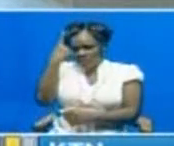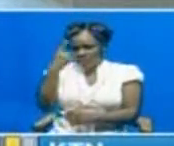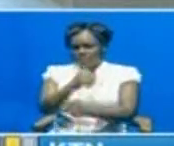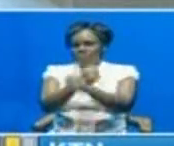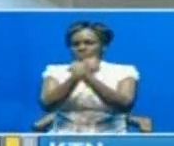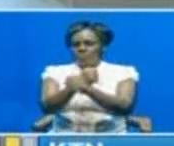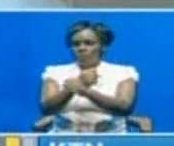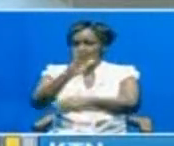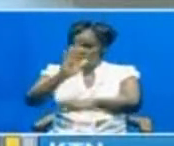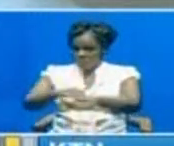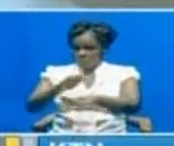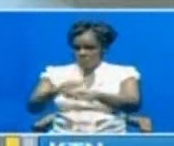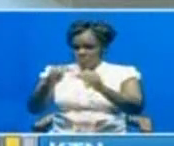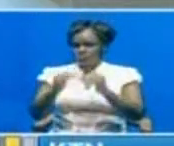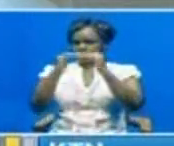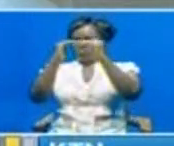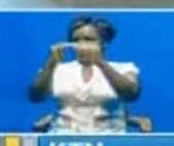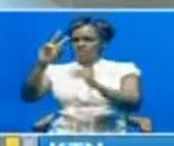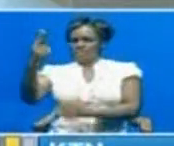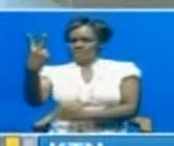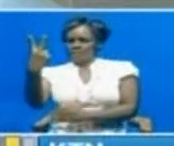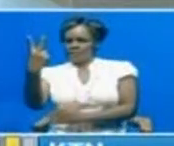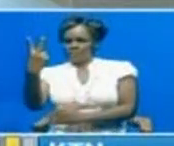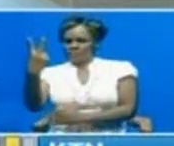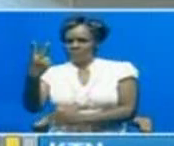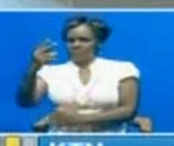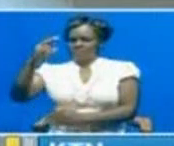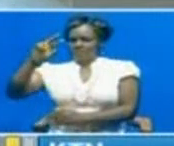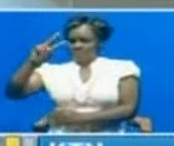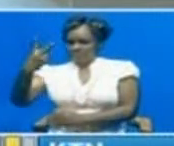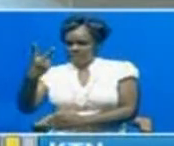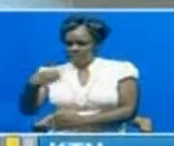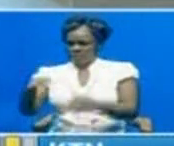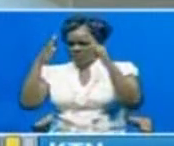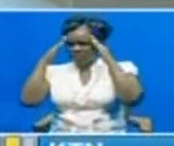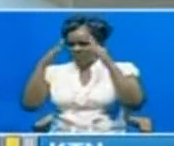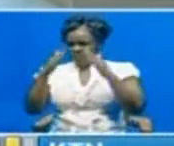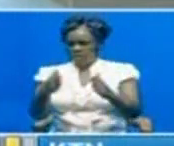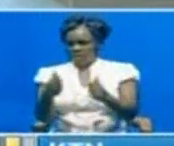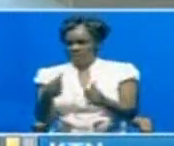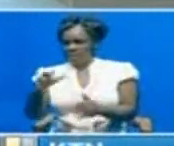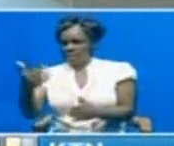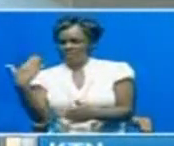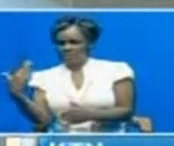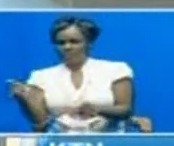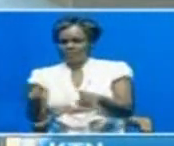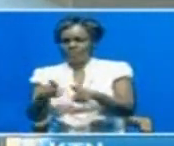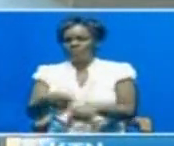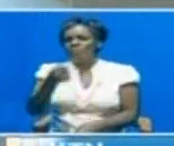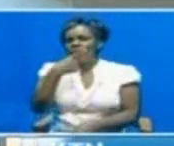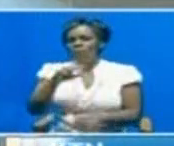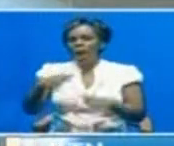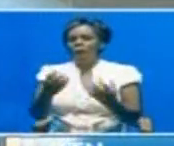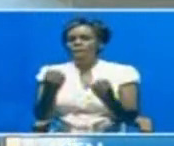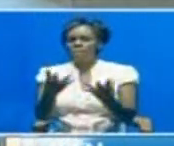If phase 1 is good, then we go through a phase 2. And then phase 2, now we concentrate on the immunology, but also on the dosage and